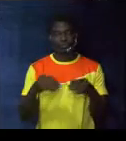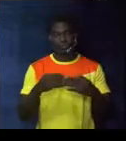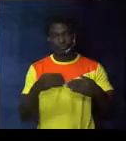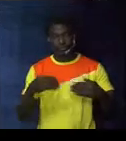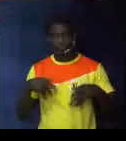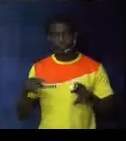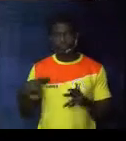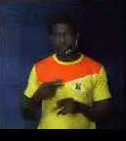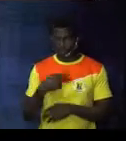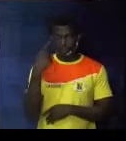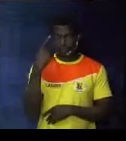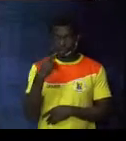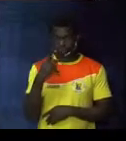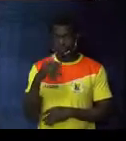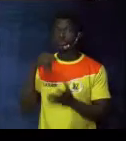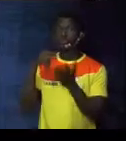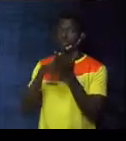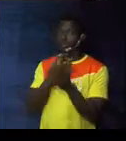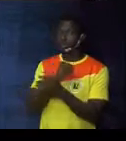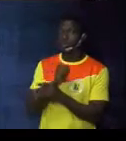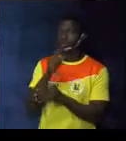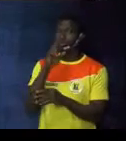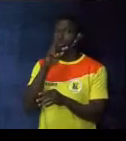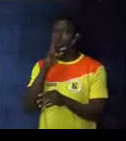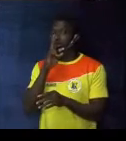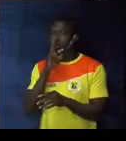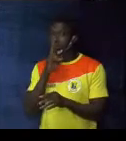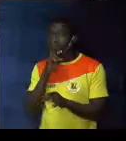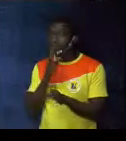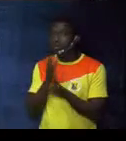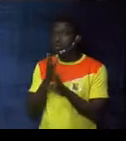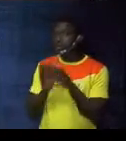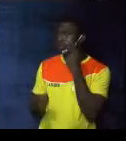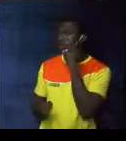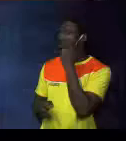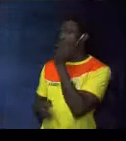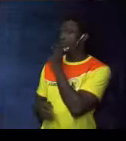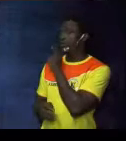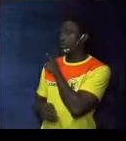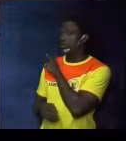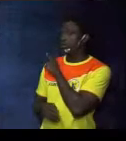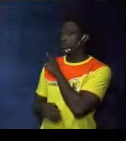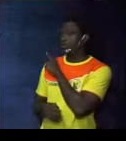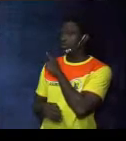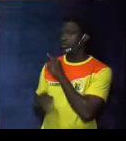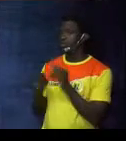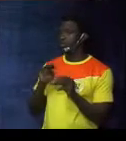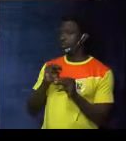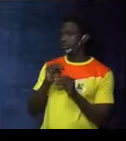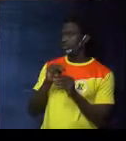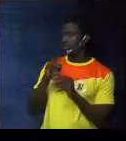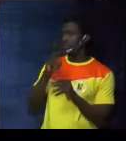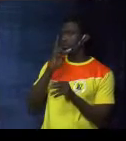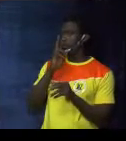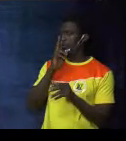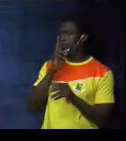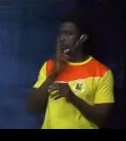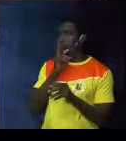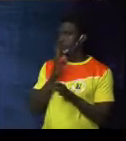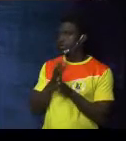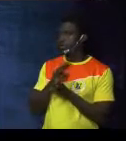or below. Let's see. This is a red line showing the distance from the center to the top. Now I want you to